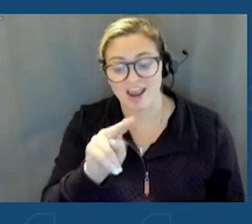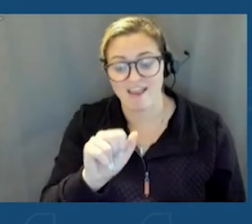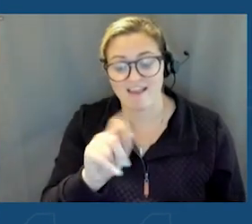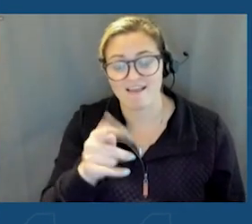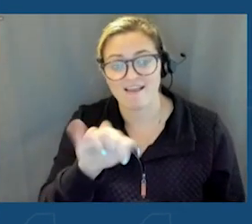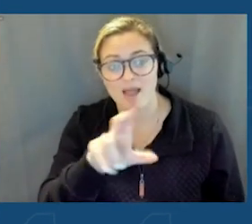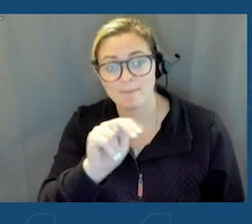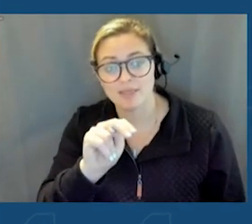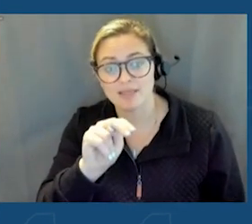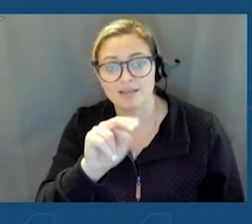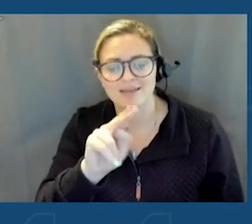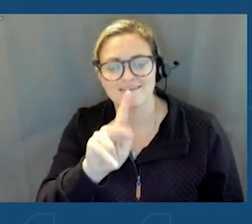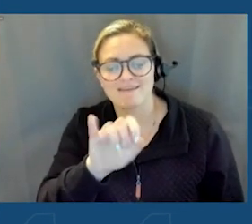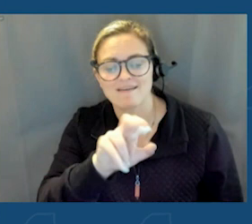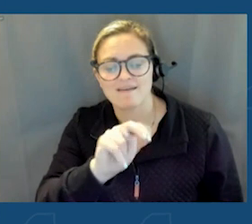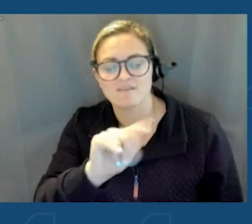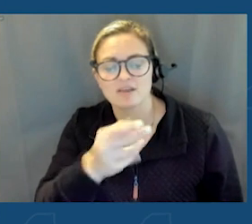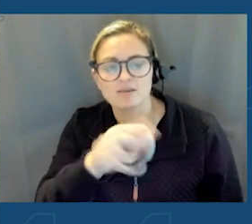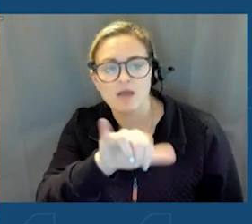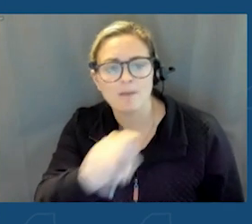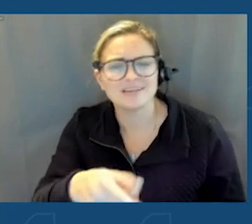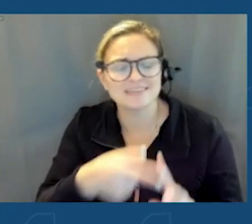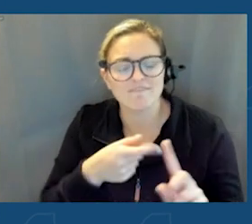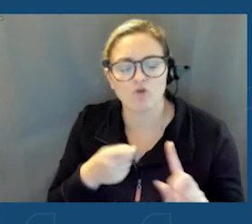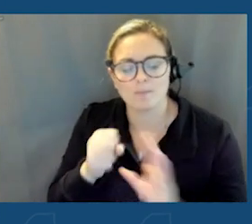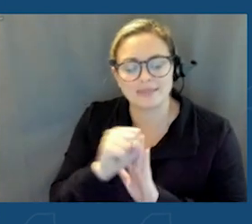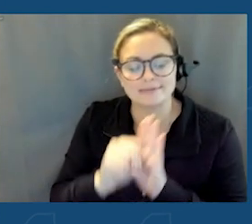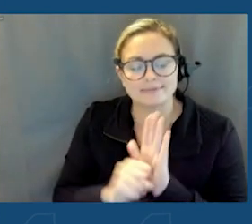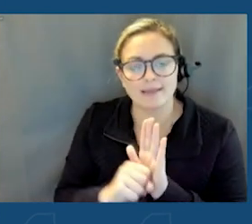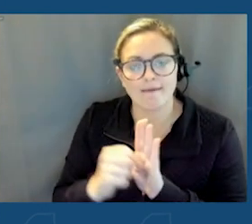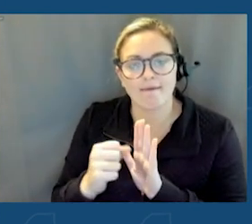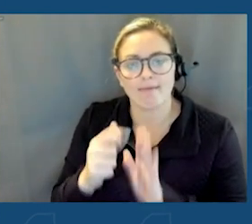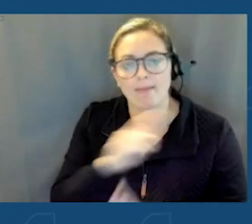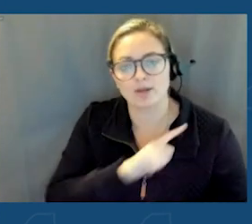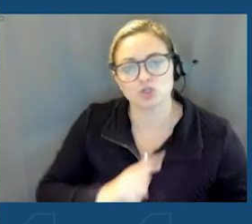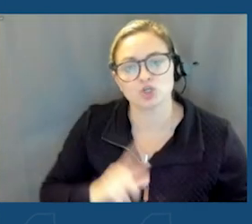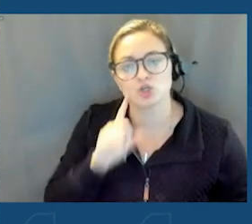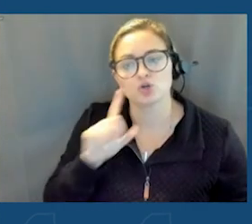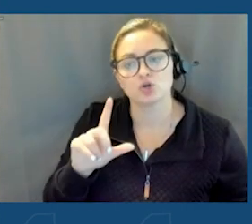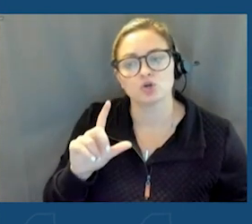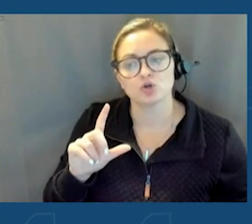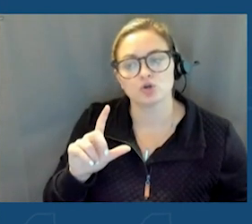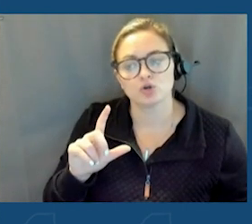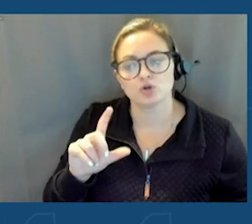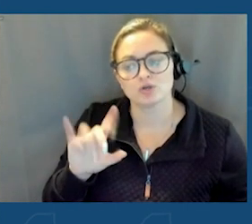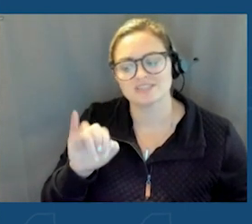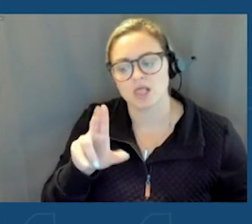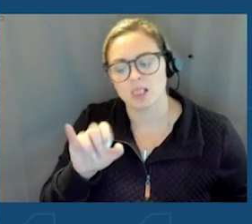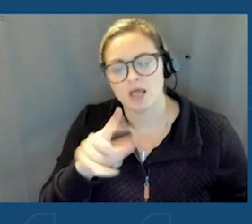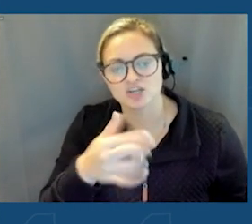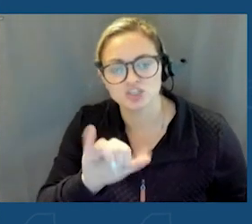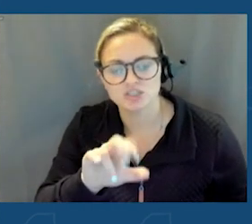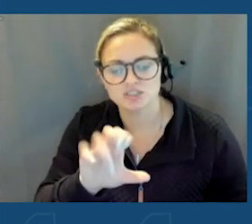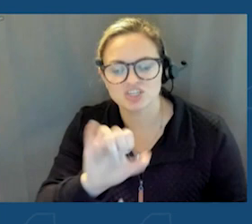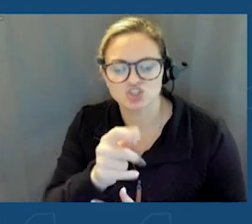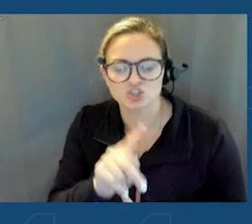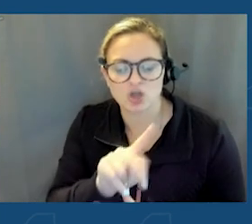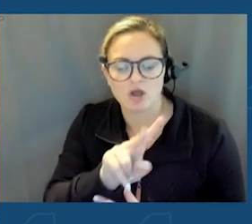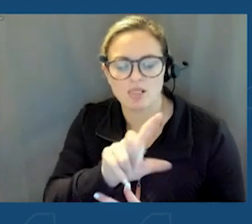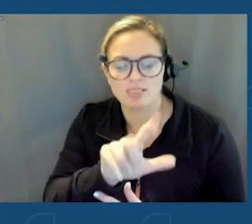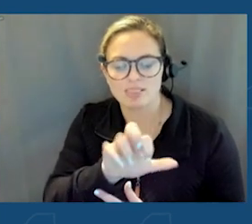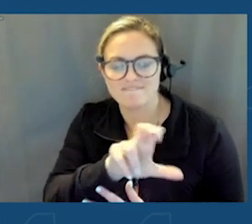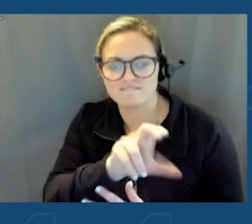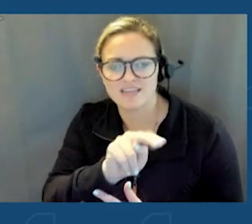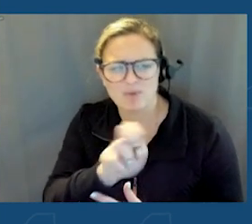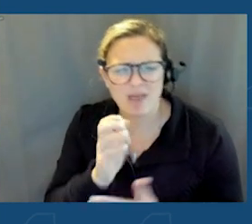Kevin Thomas, and also from the state legislature, Assembly Member Szilagyi, Assembly Member Chuck Levine, and I understand we have some mayors here.